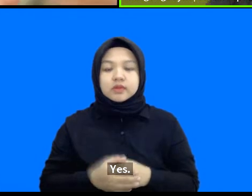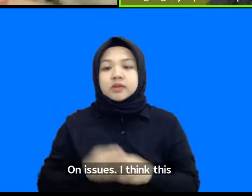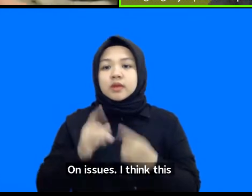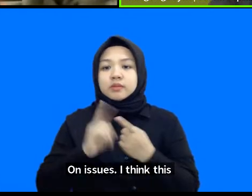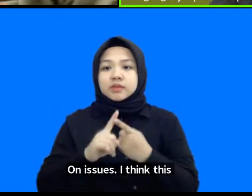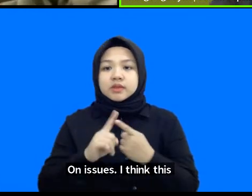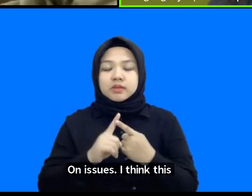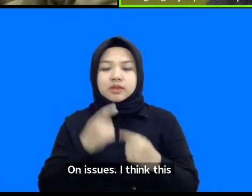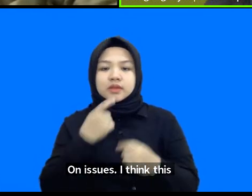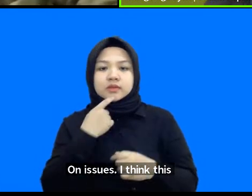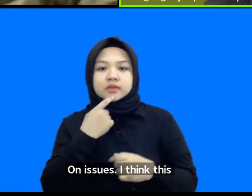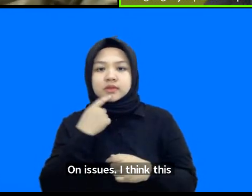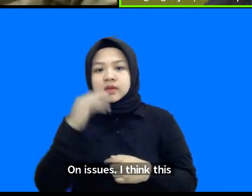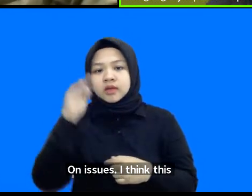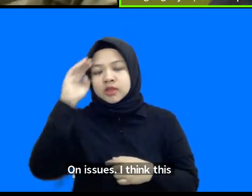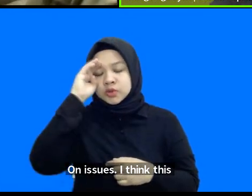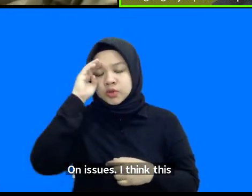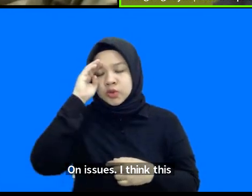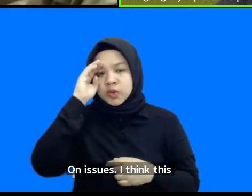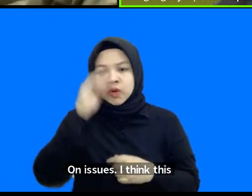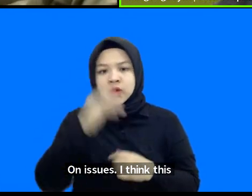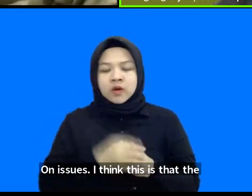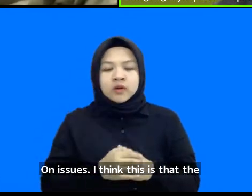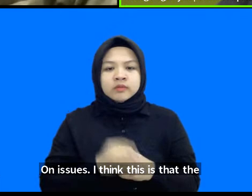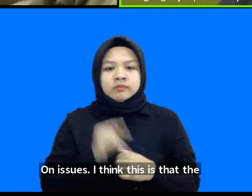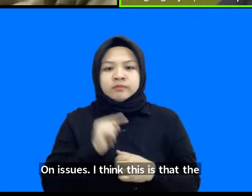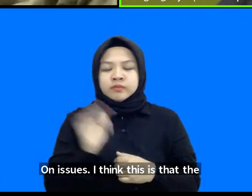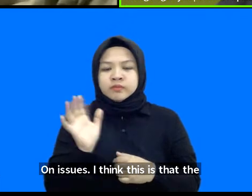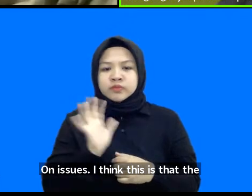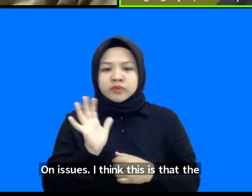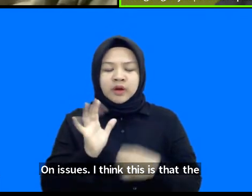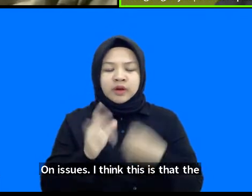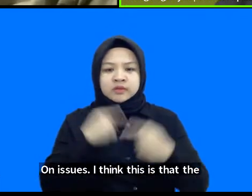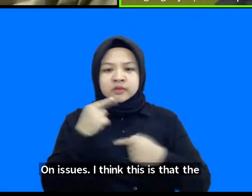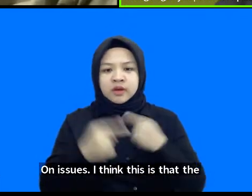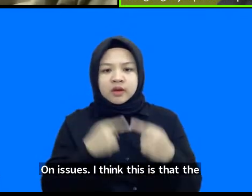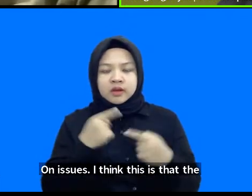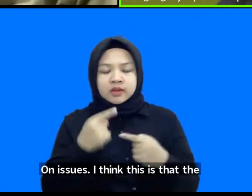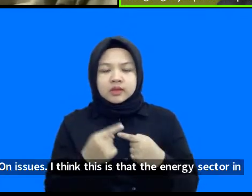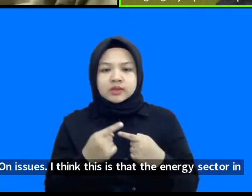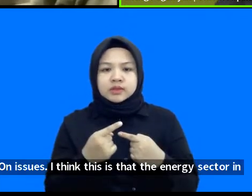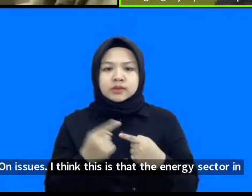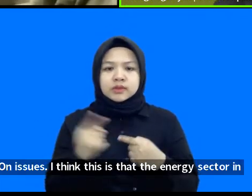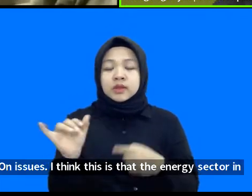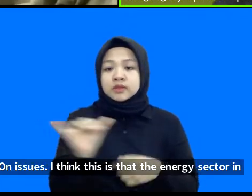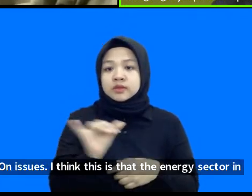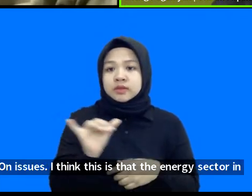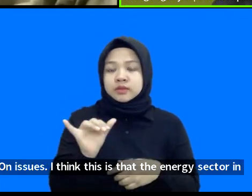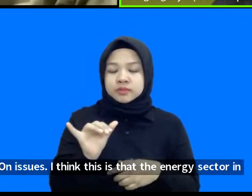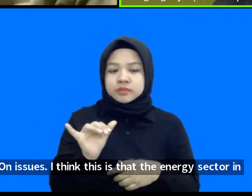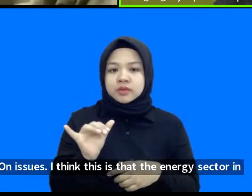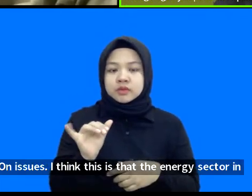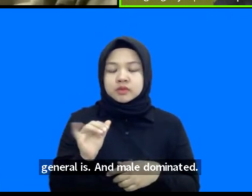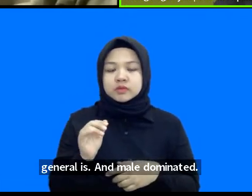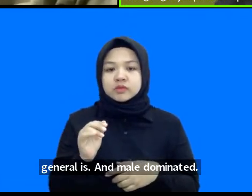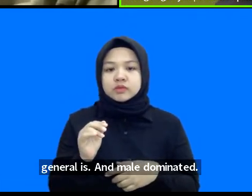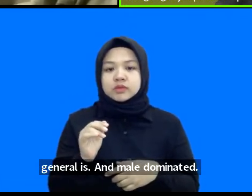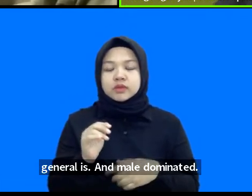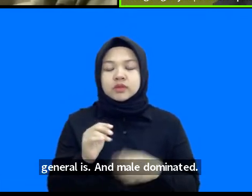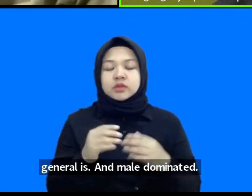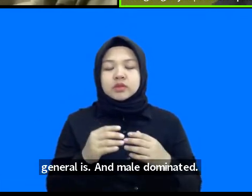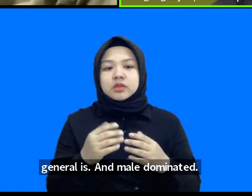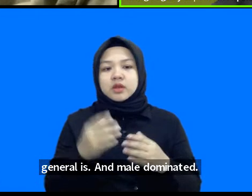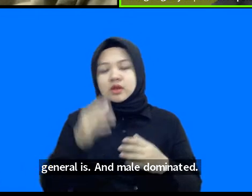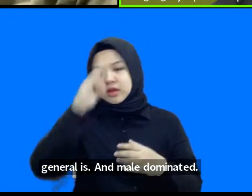a common narrative that the energy sector in general is male dominated. So